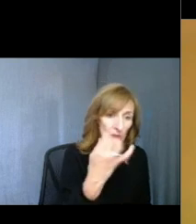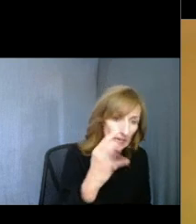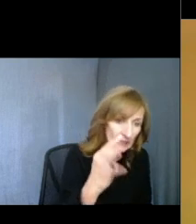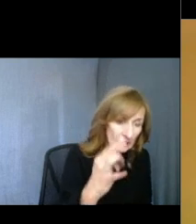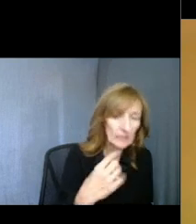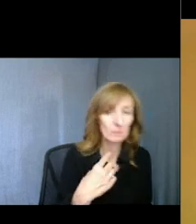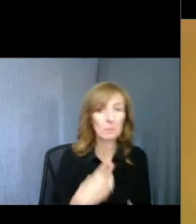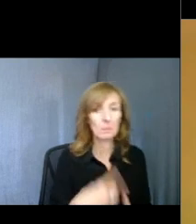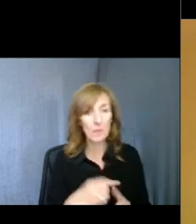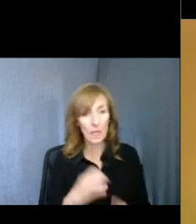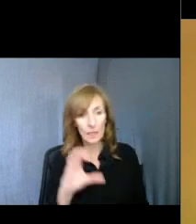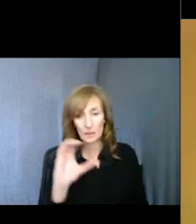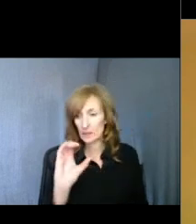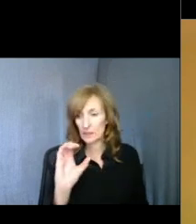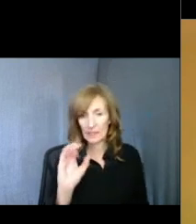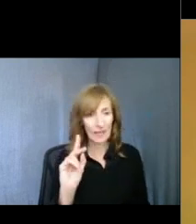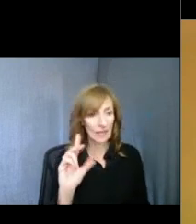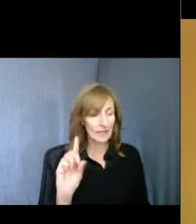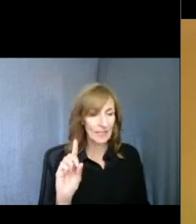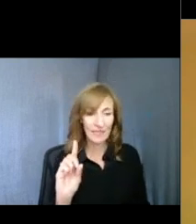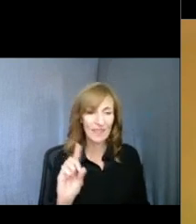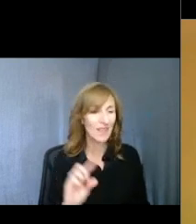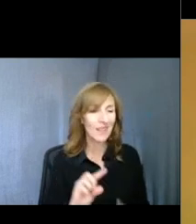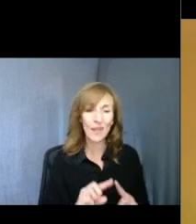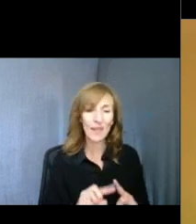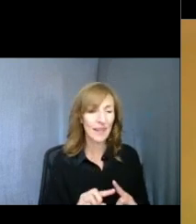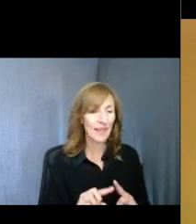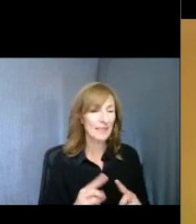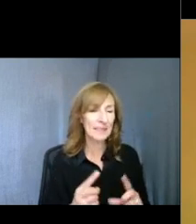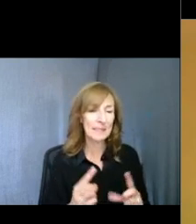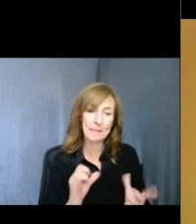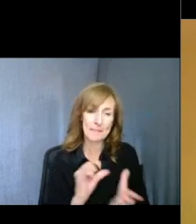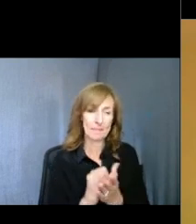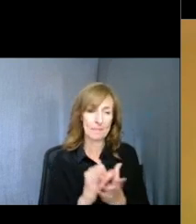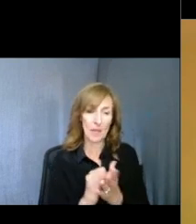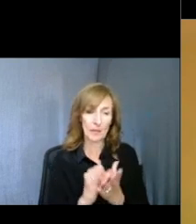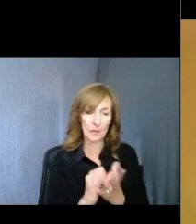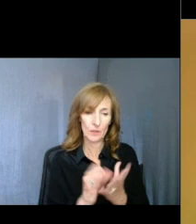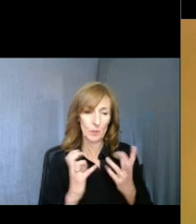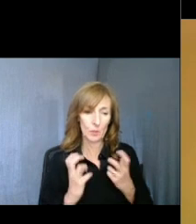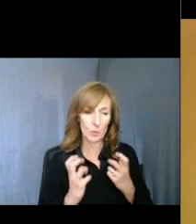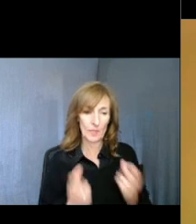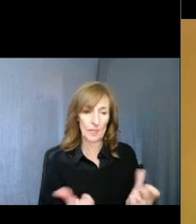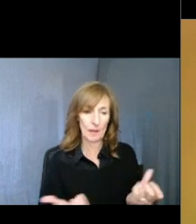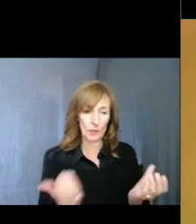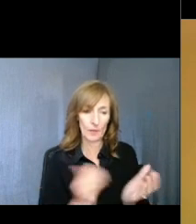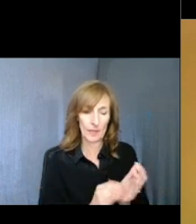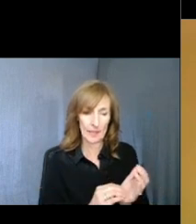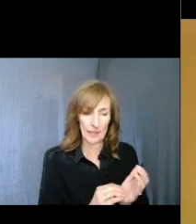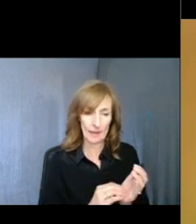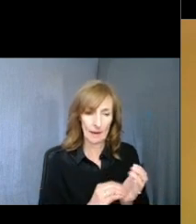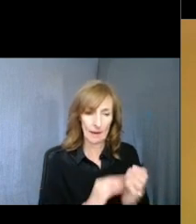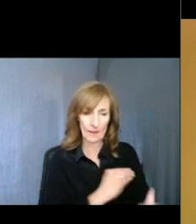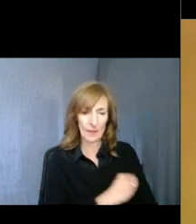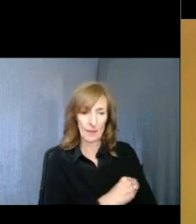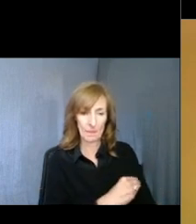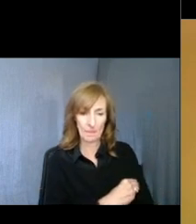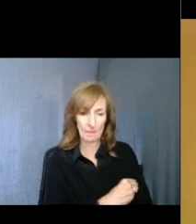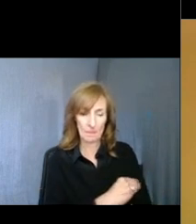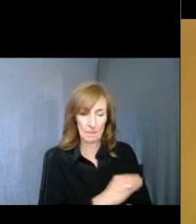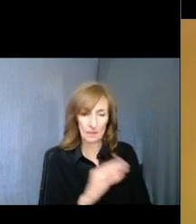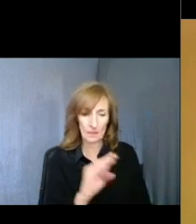us to get that muscle mass back. Okay. Can you talk about why binders are going out of favor?